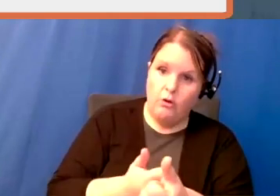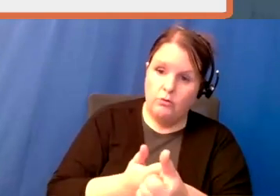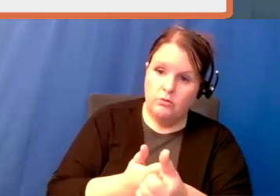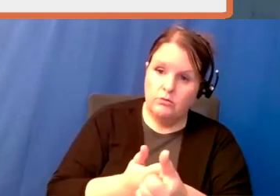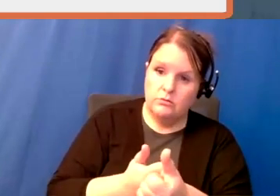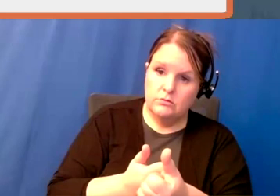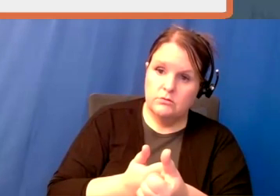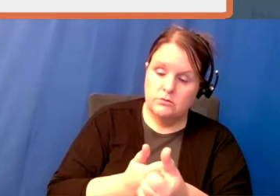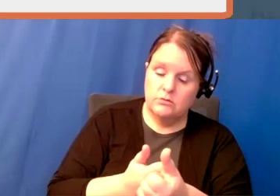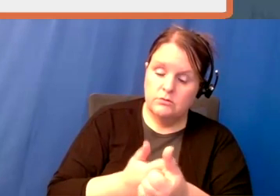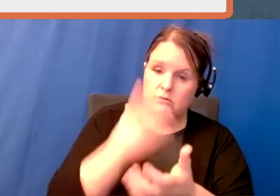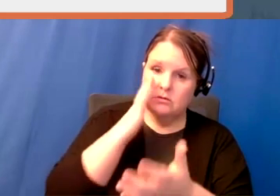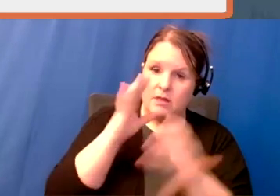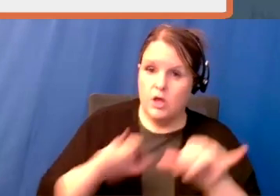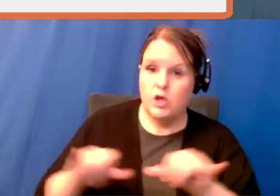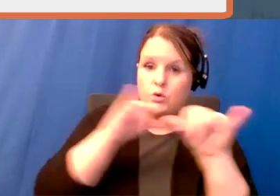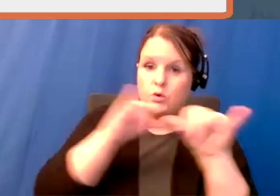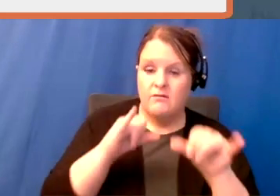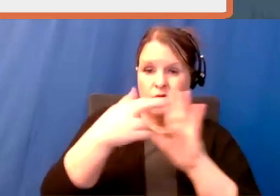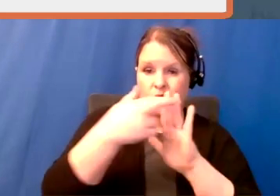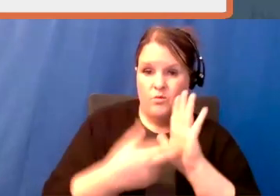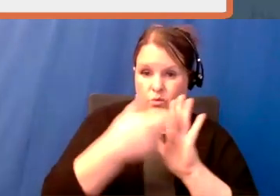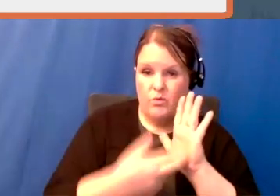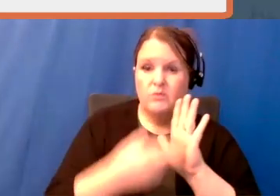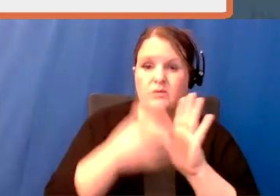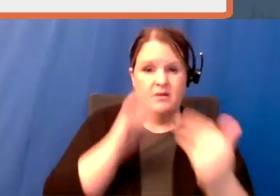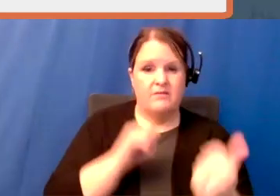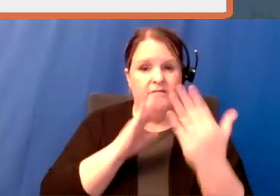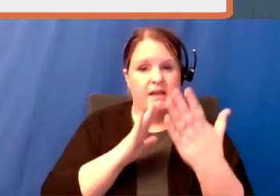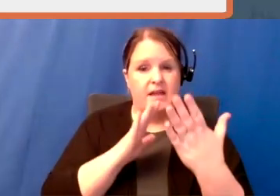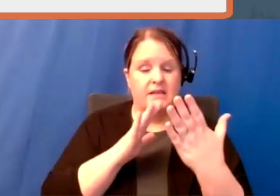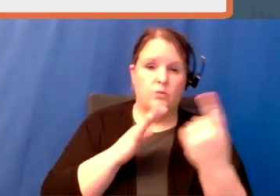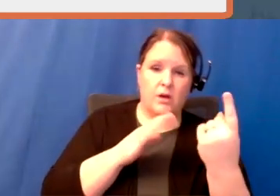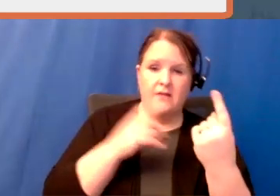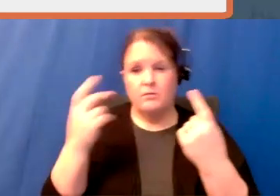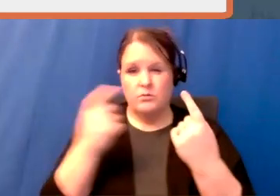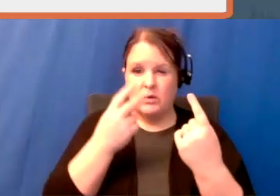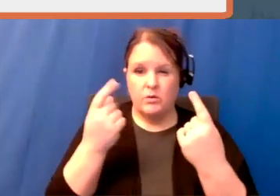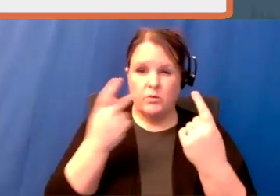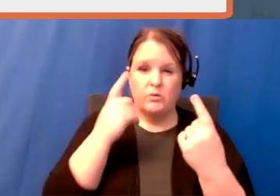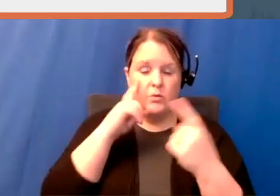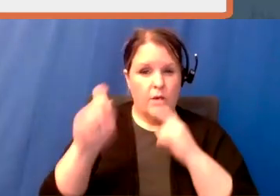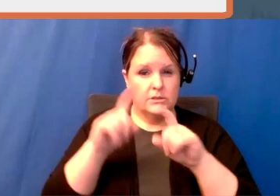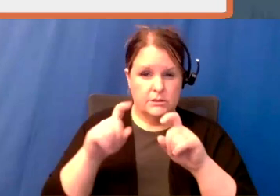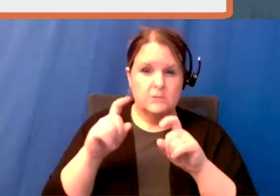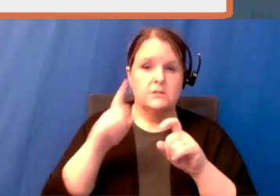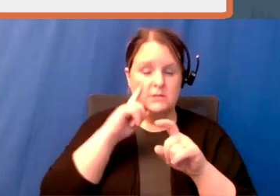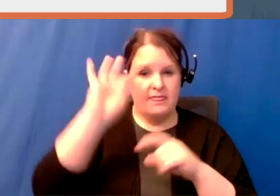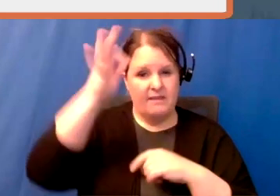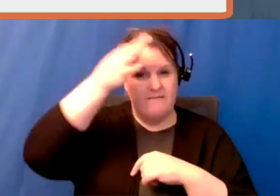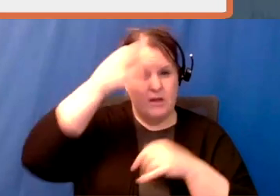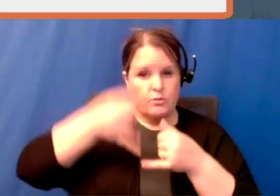uniform guidance. So you'll encounter one of those two questions in the federal